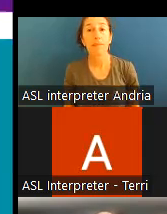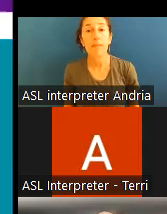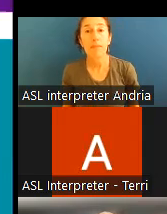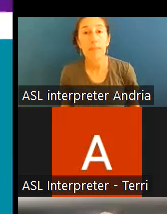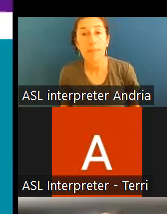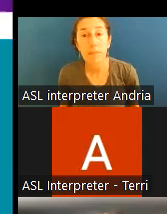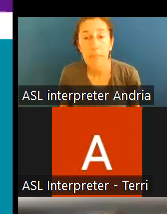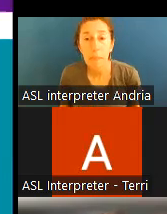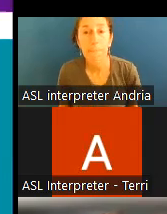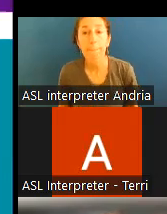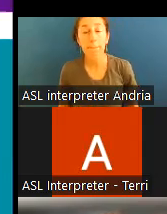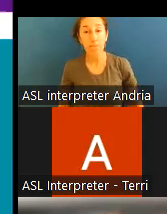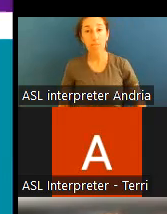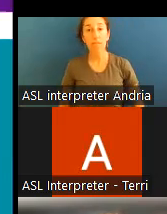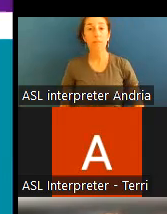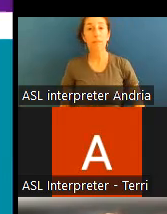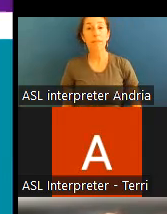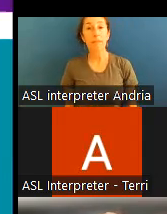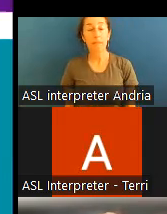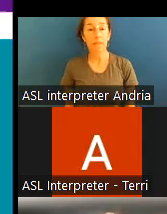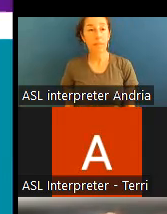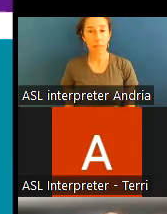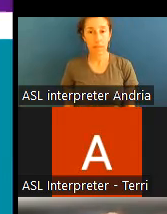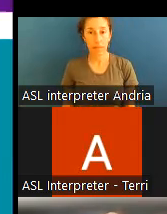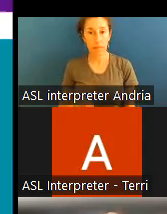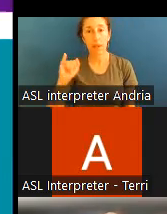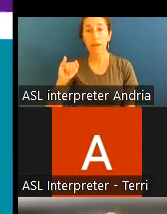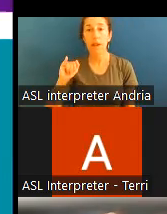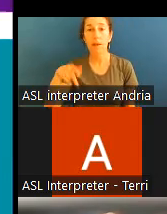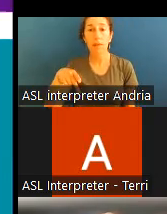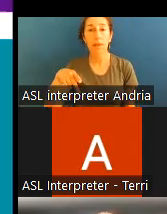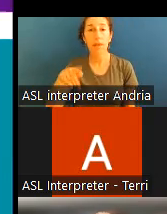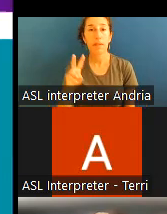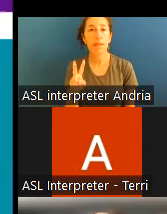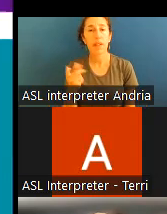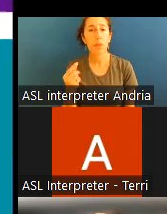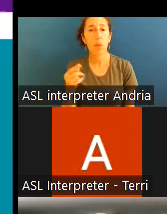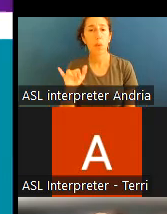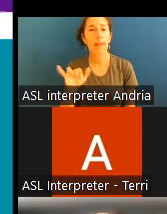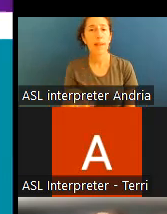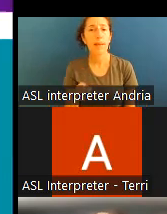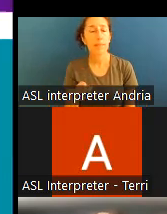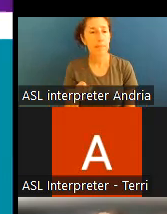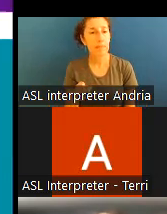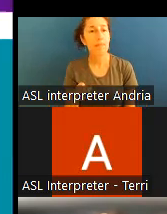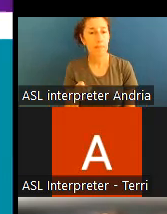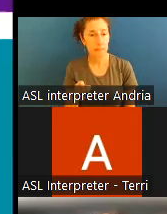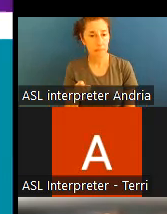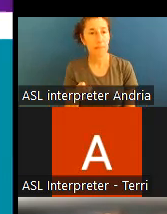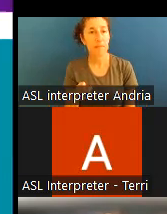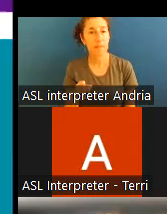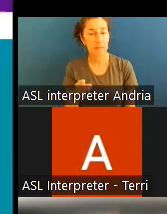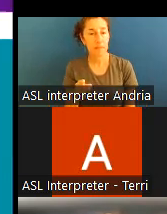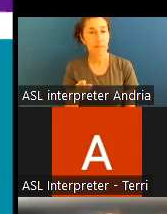So what is intimate partner violence? Intimate partner violence and domestic violence are often used interchangeably,